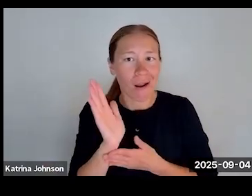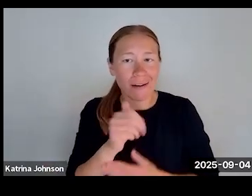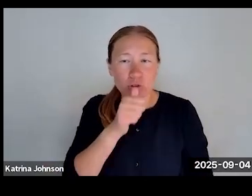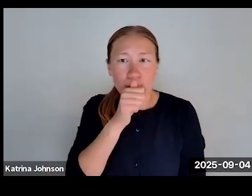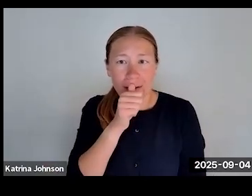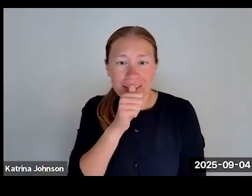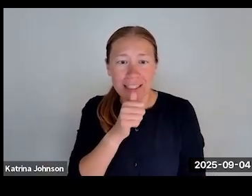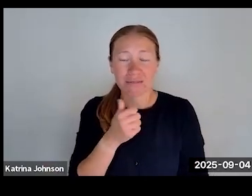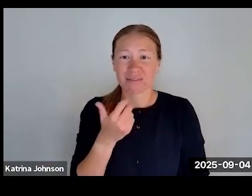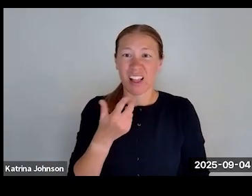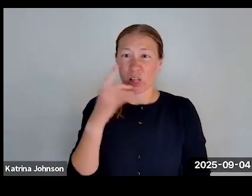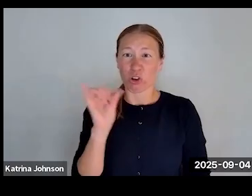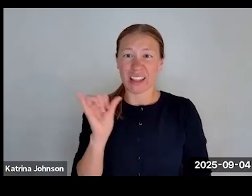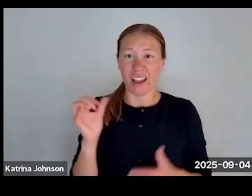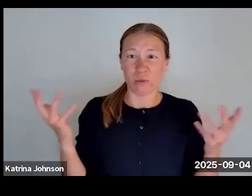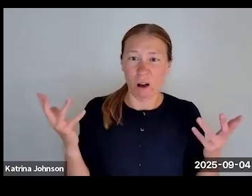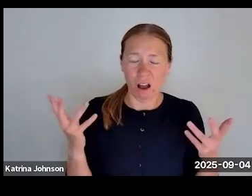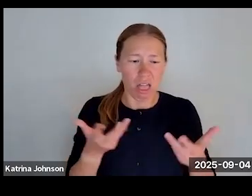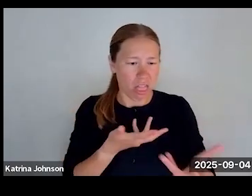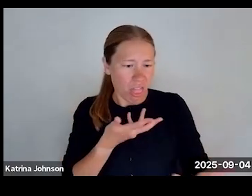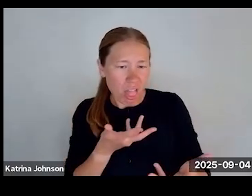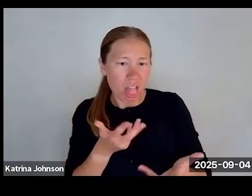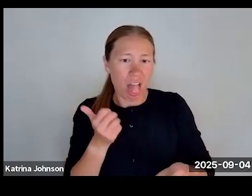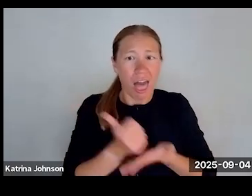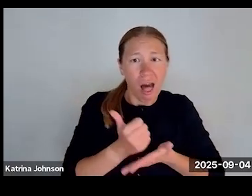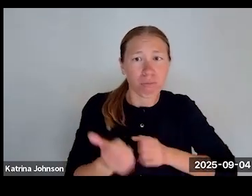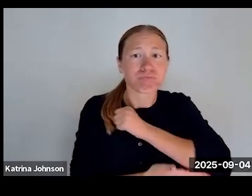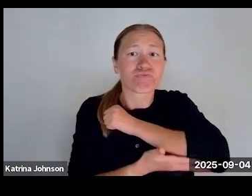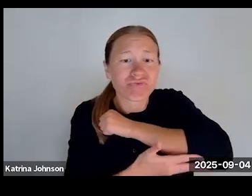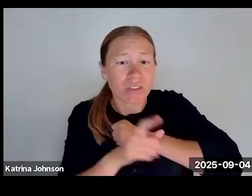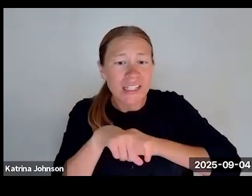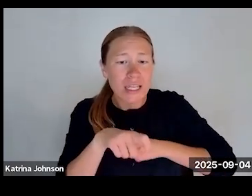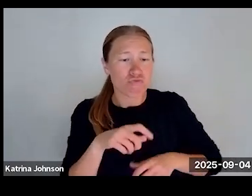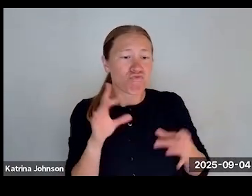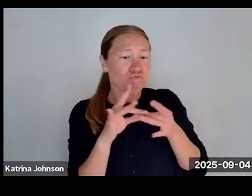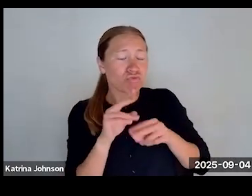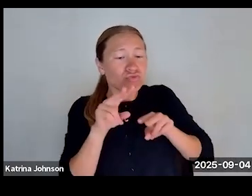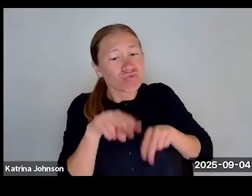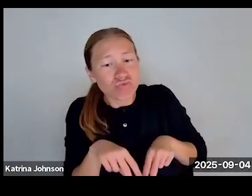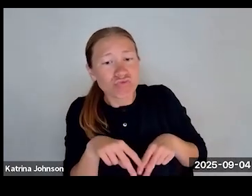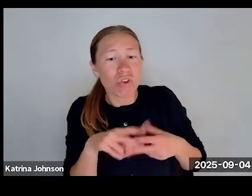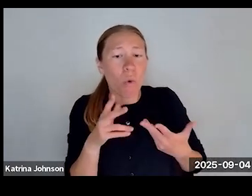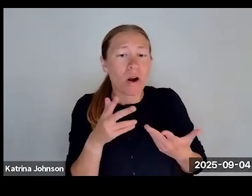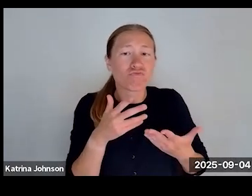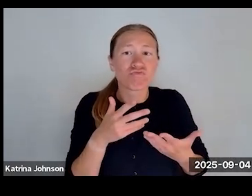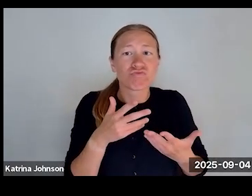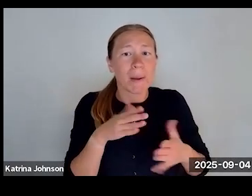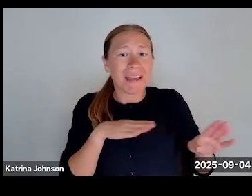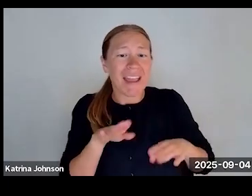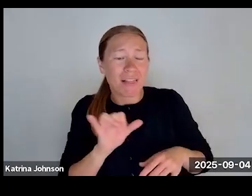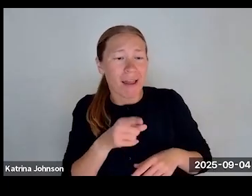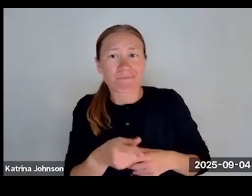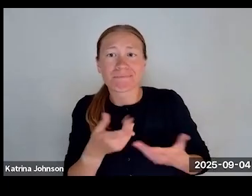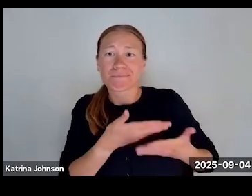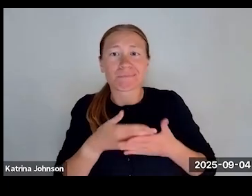look like treating someone as helpless, talking down to them in a patronizing way, or infantilizing them as if they